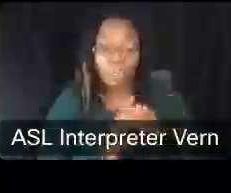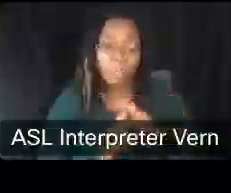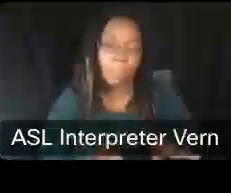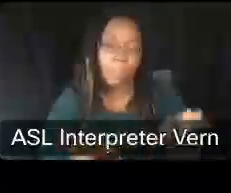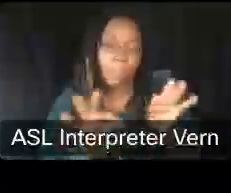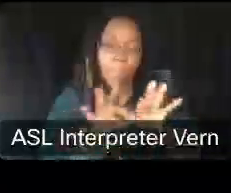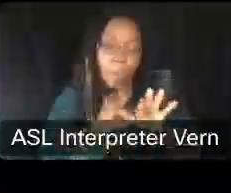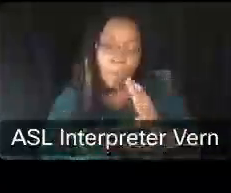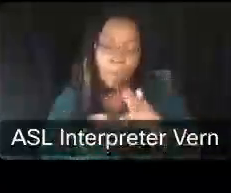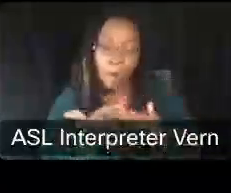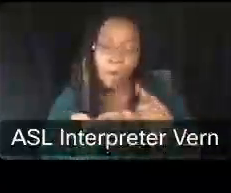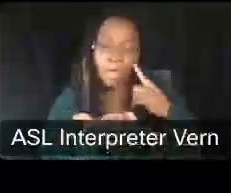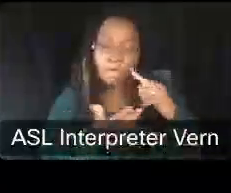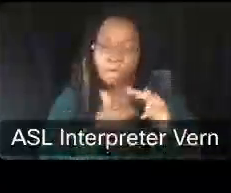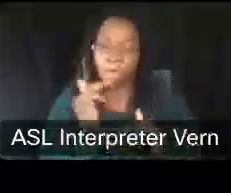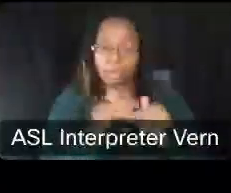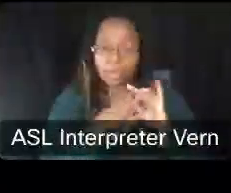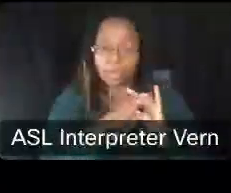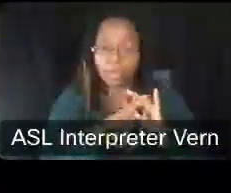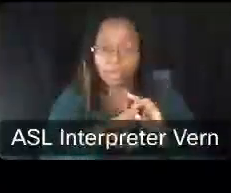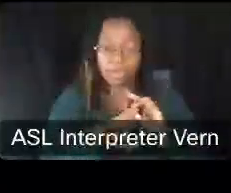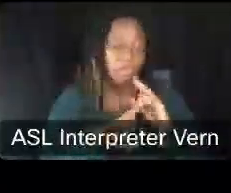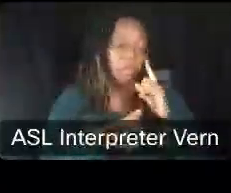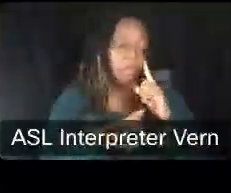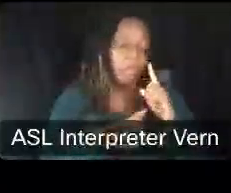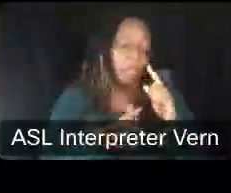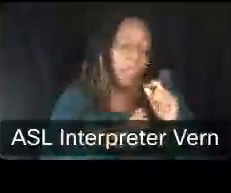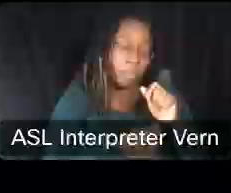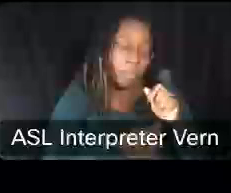is relationship building between survivors.